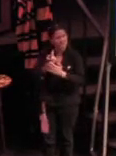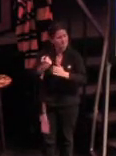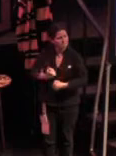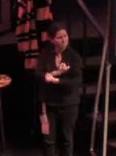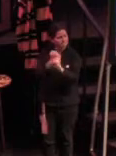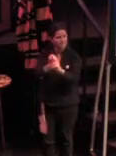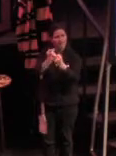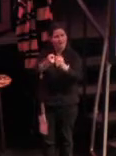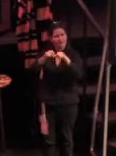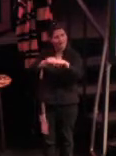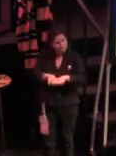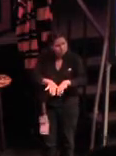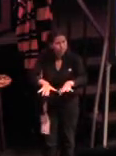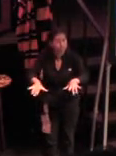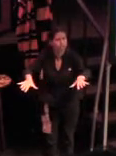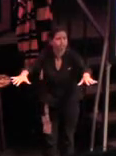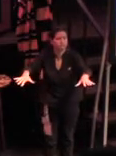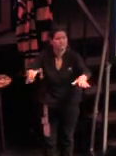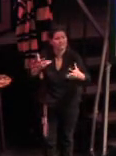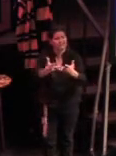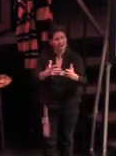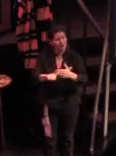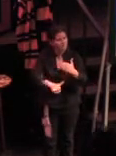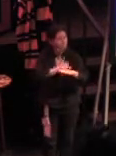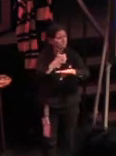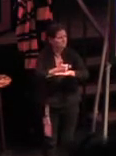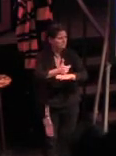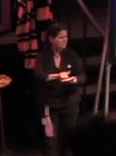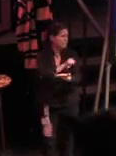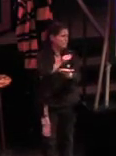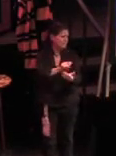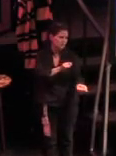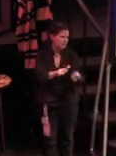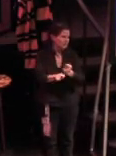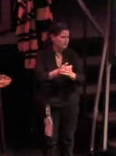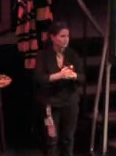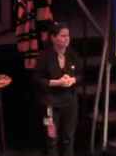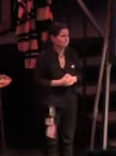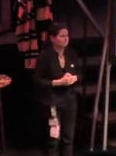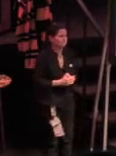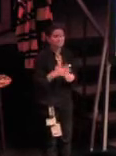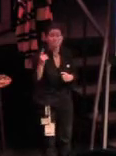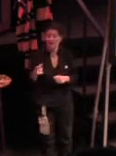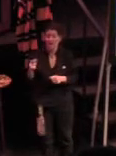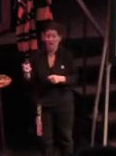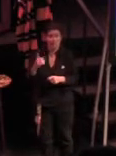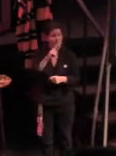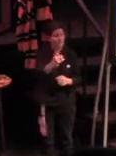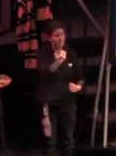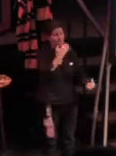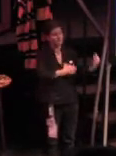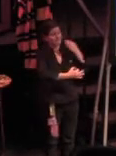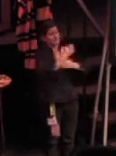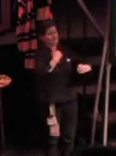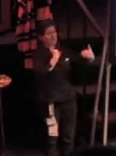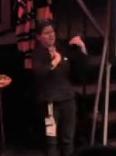And, you know, now I'm getting asked to give speeches. And I'm sending my young leaders to give them instead, because they're just as equipped, if not